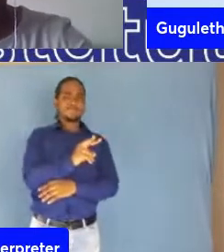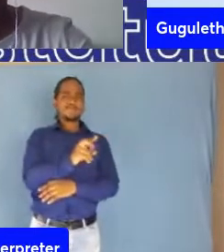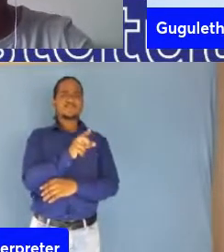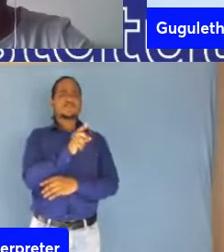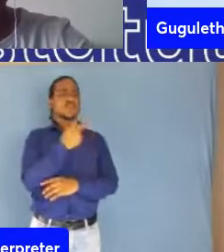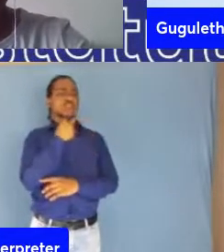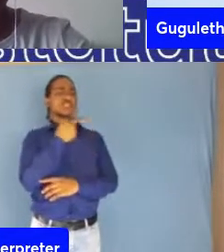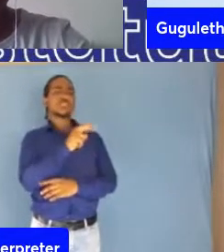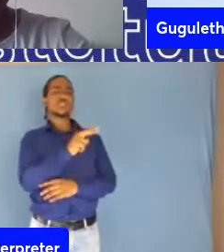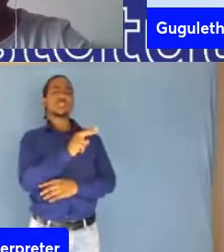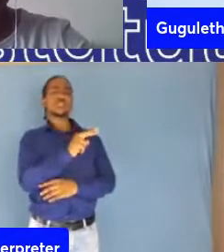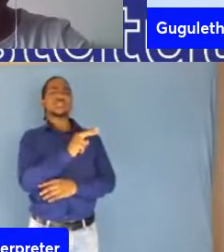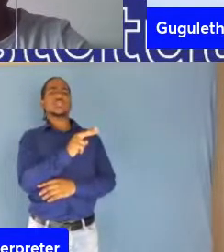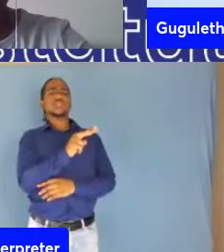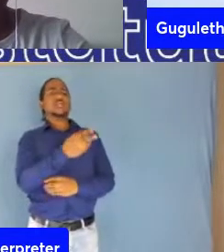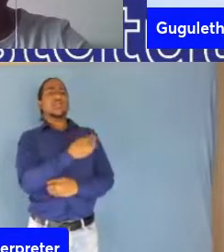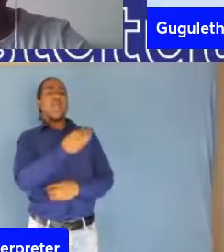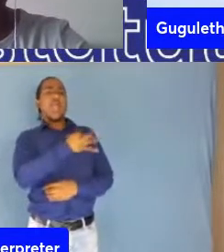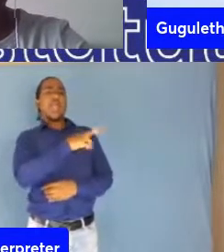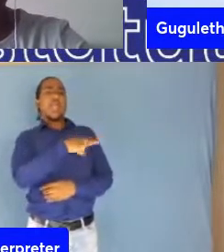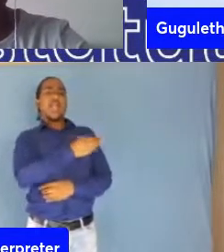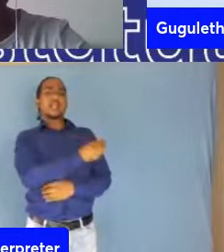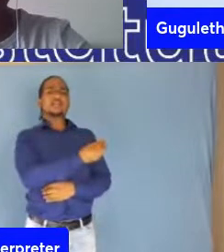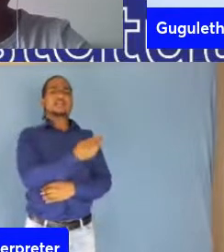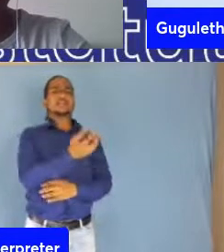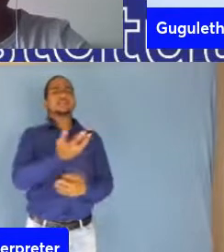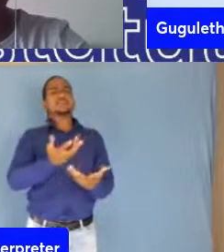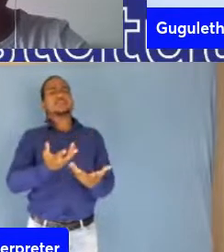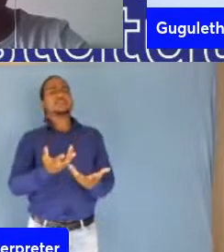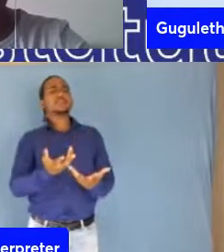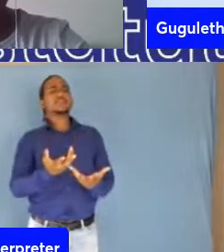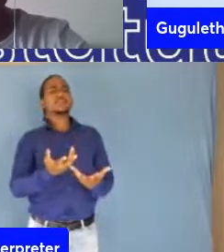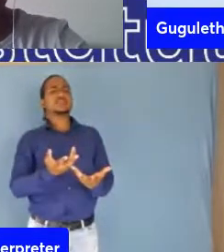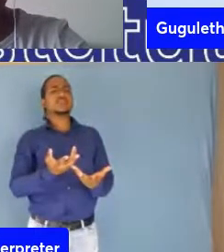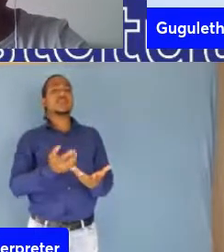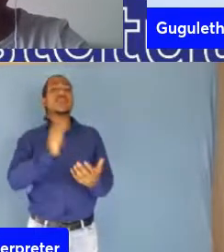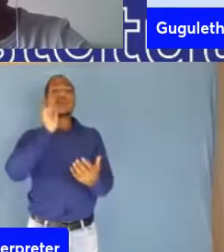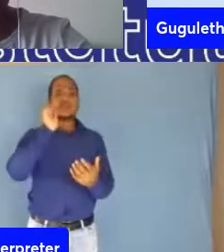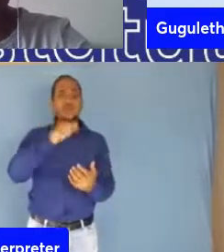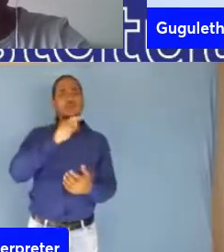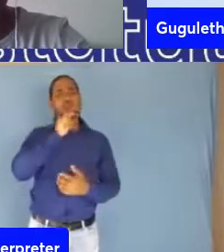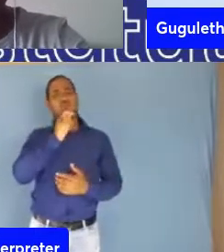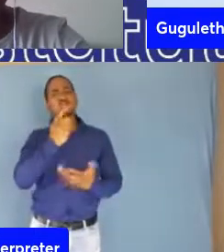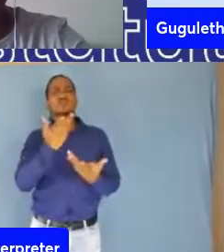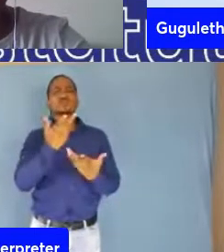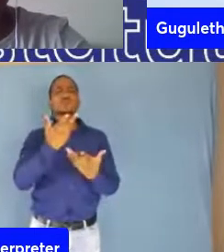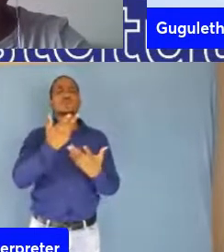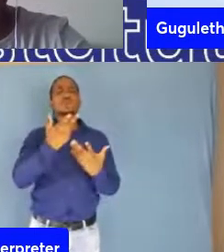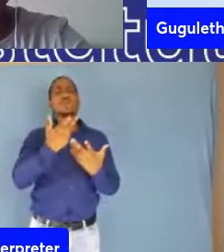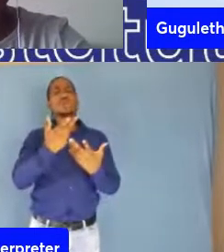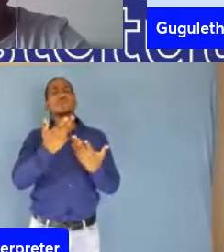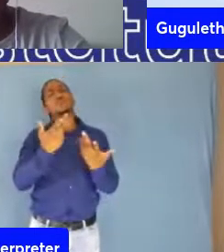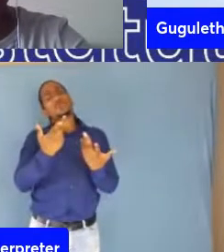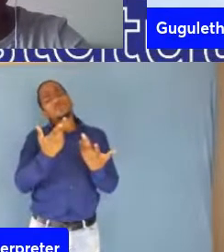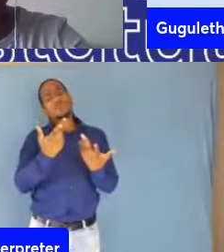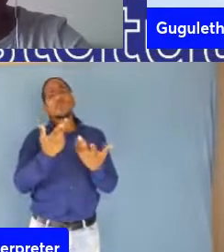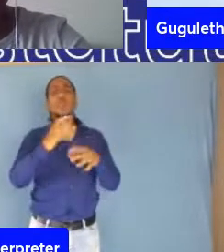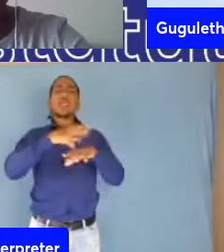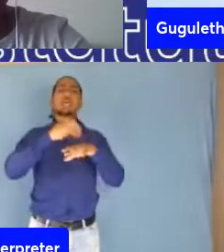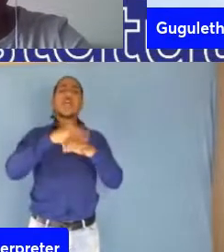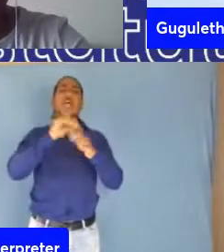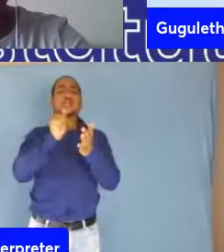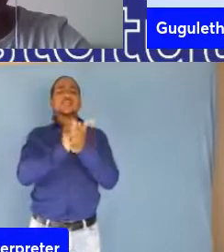the girl choristers. I mean, they were older, they were like above the consenting age, but it was